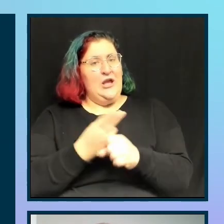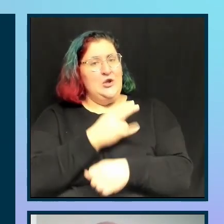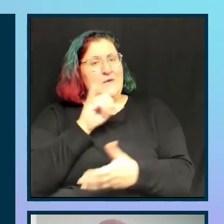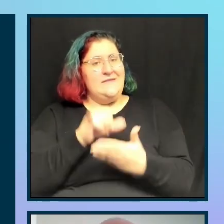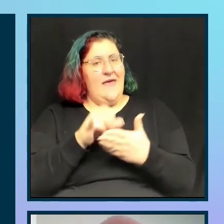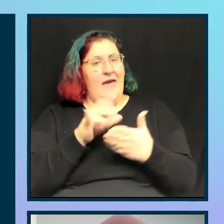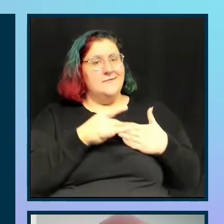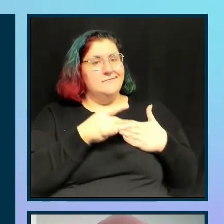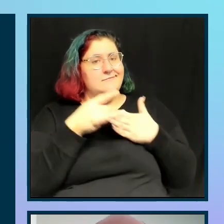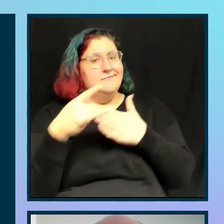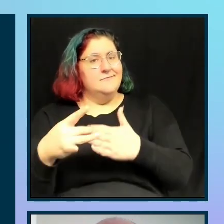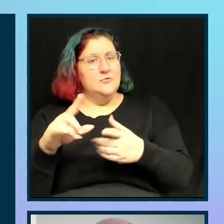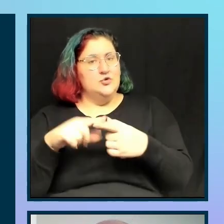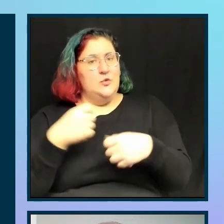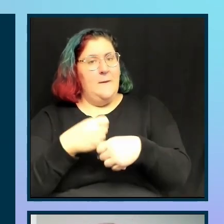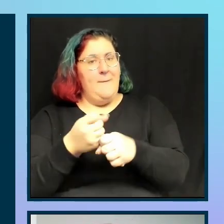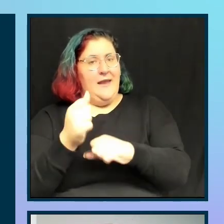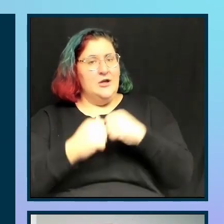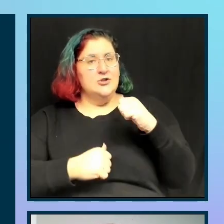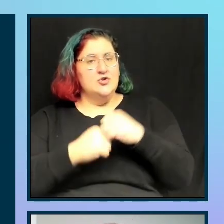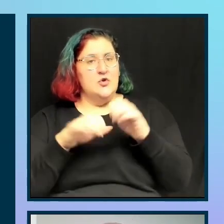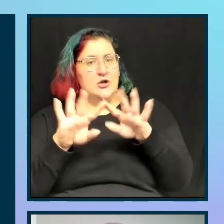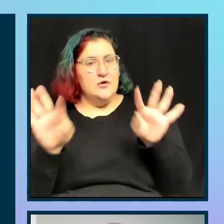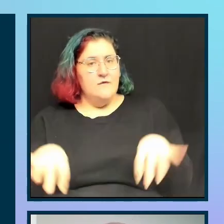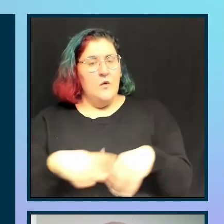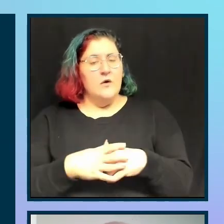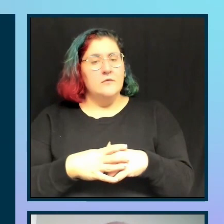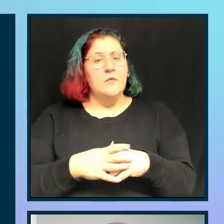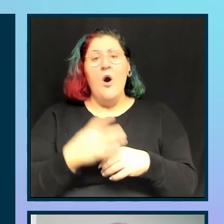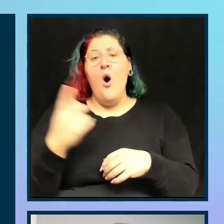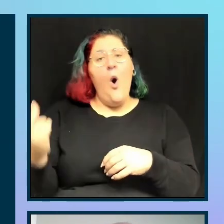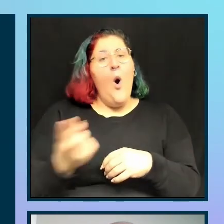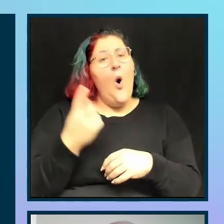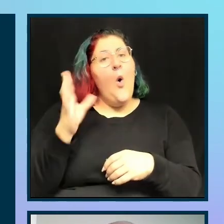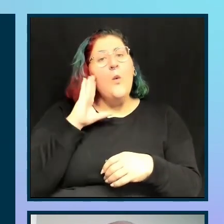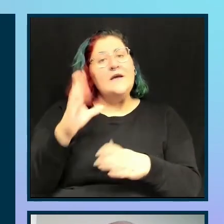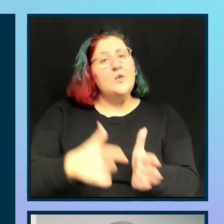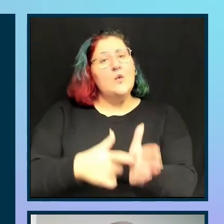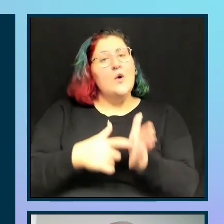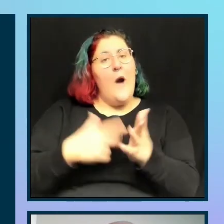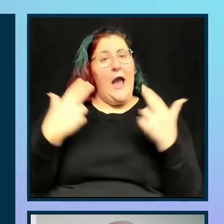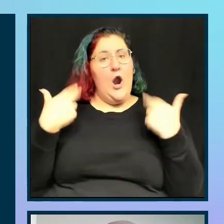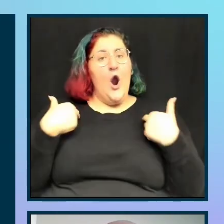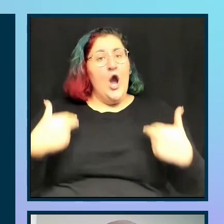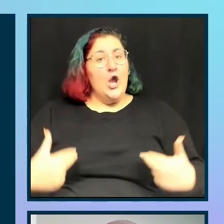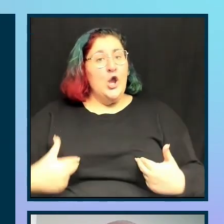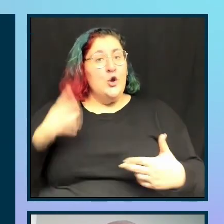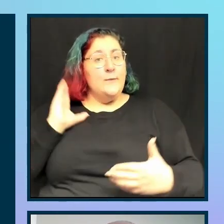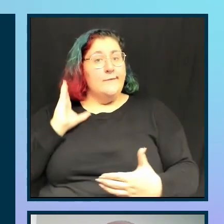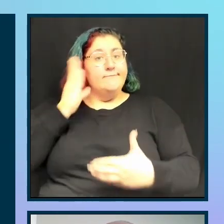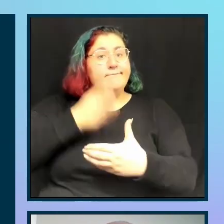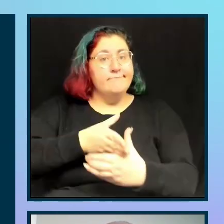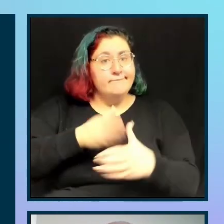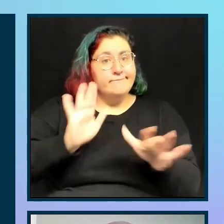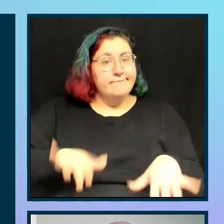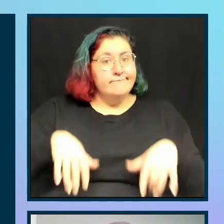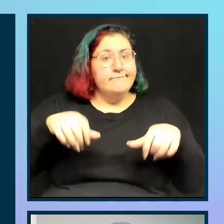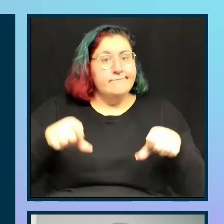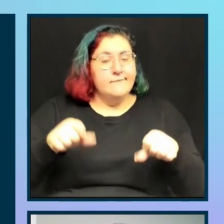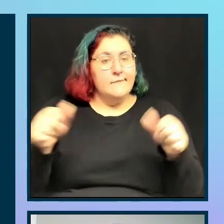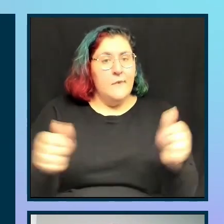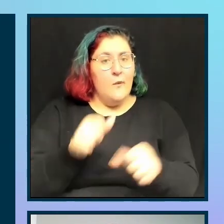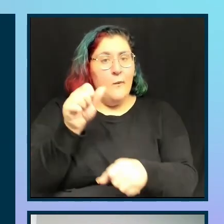Almost always in this, you're going to require some human intervention. And I think it's a wise precaution to be able to